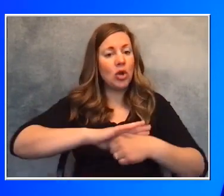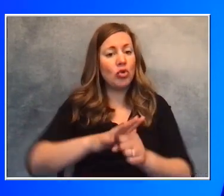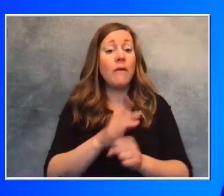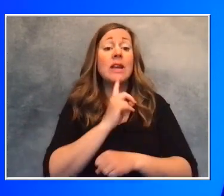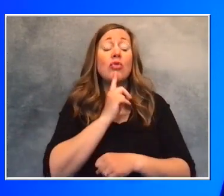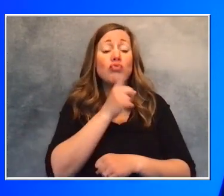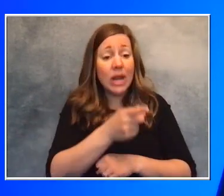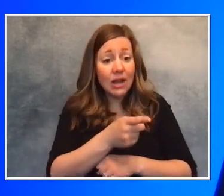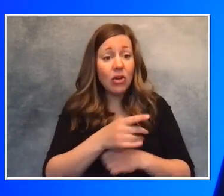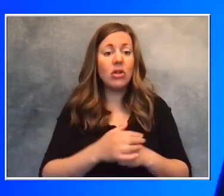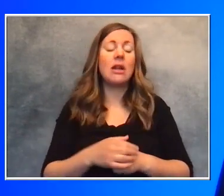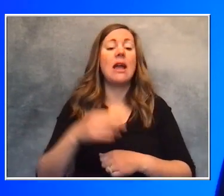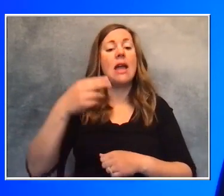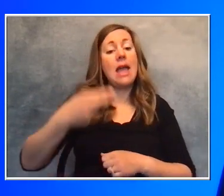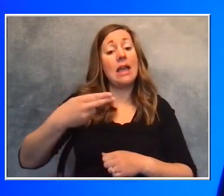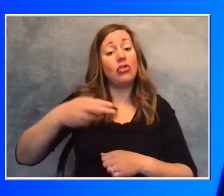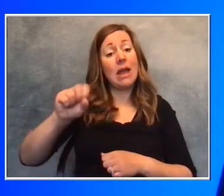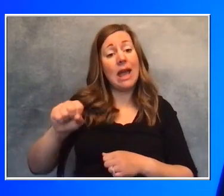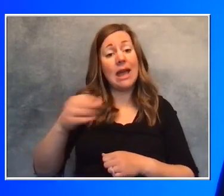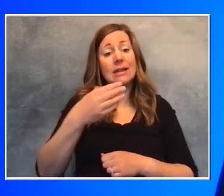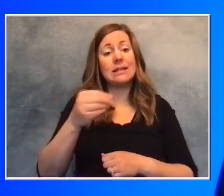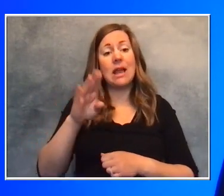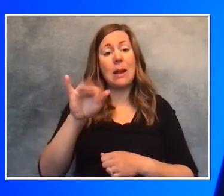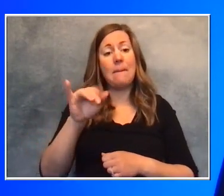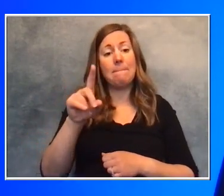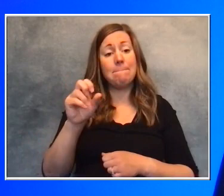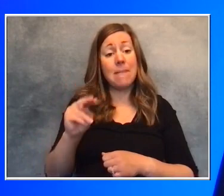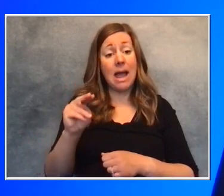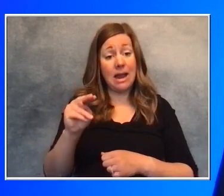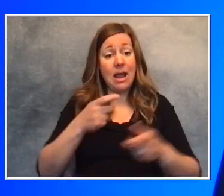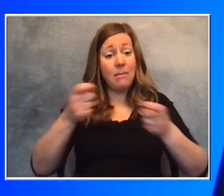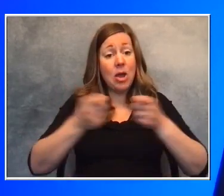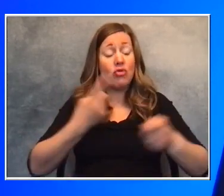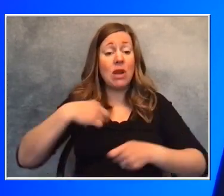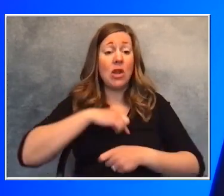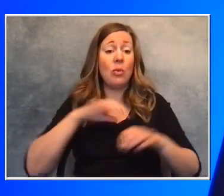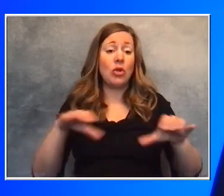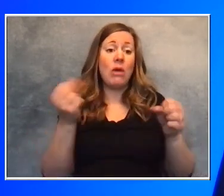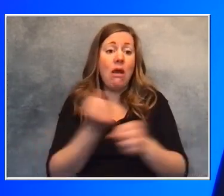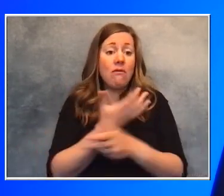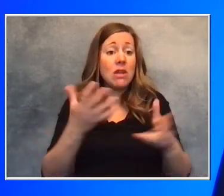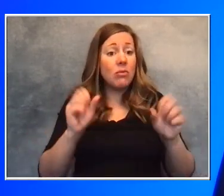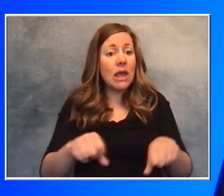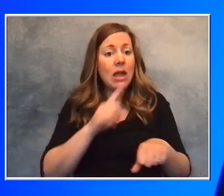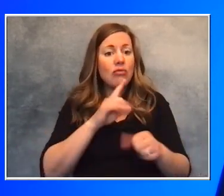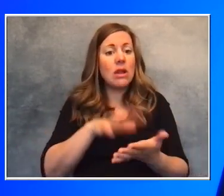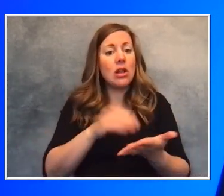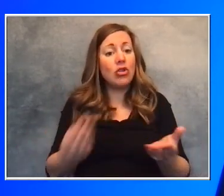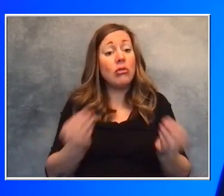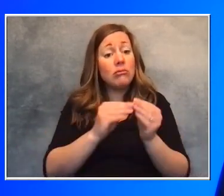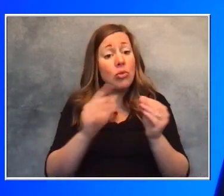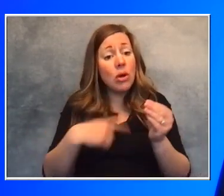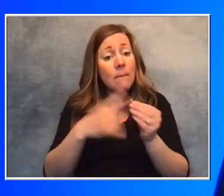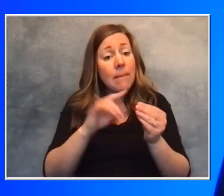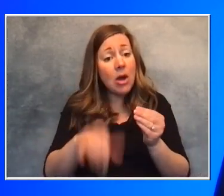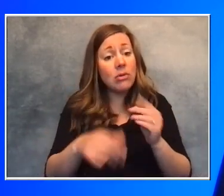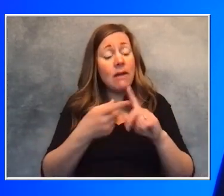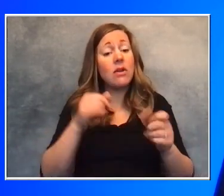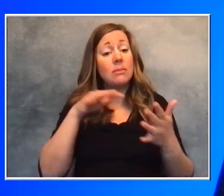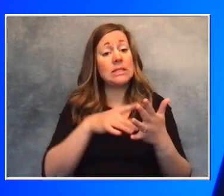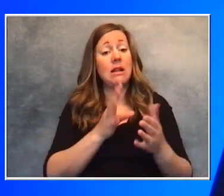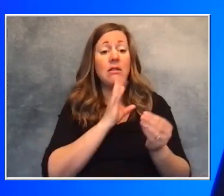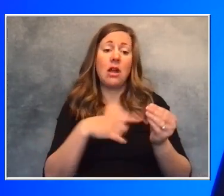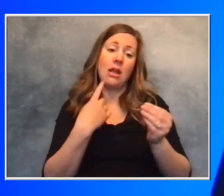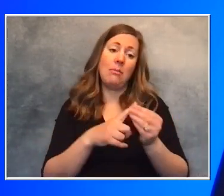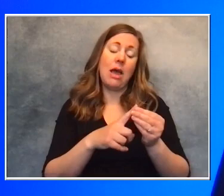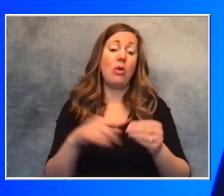at HHS and the Biden administration, we're doing everything we can to learn more about it through these studies that we were talking about, particularly the RECOVER